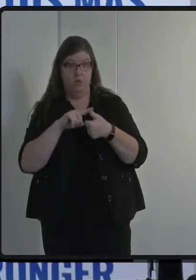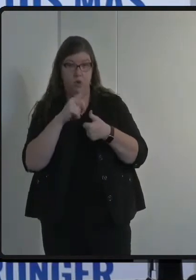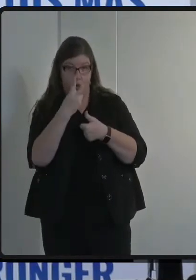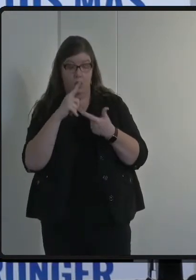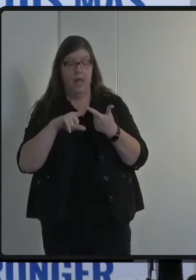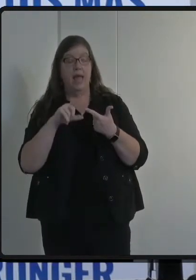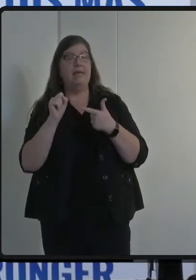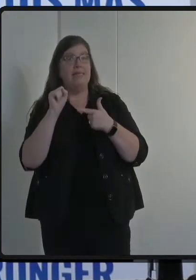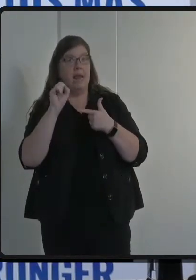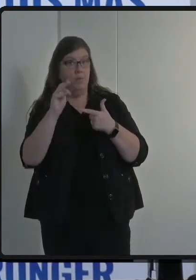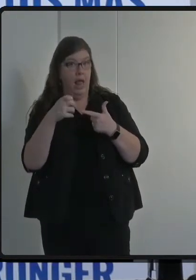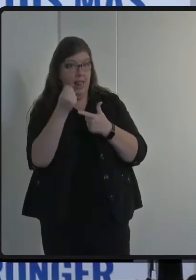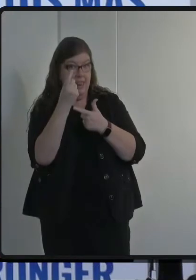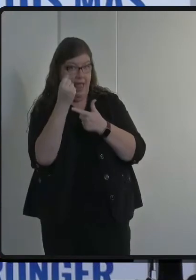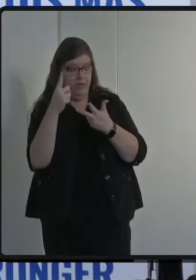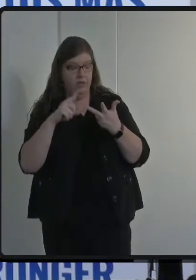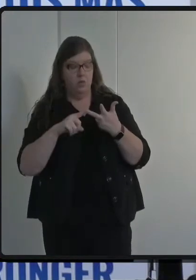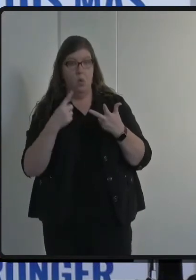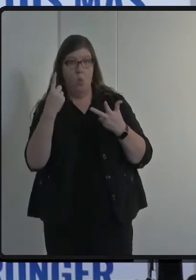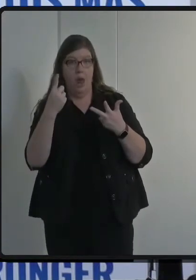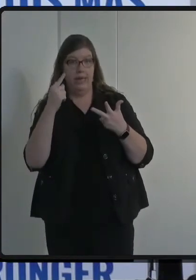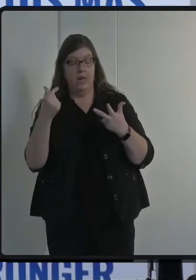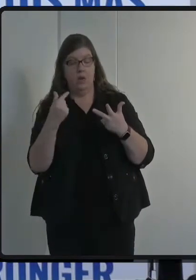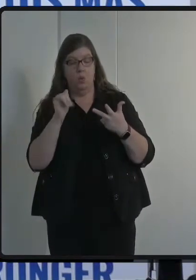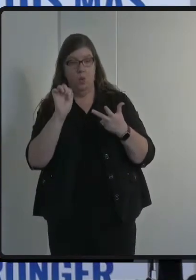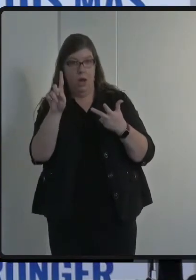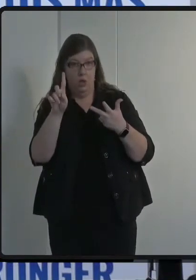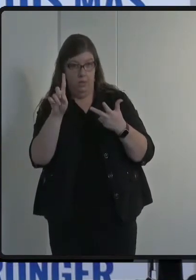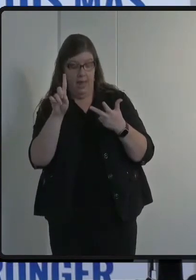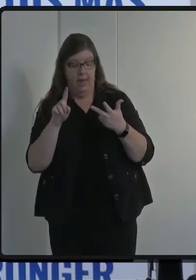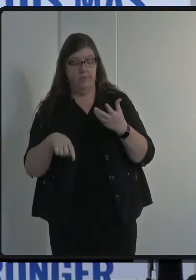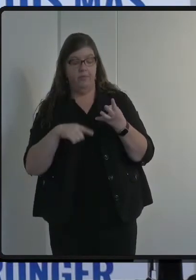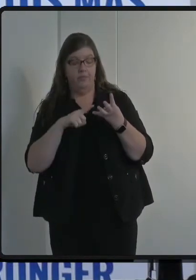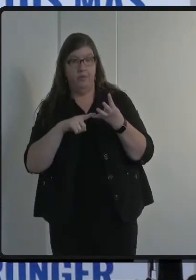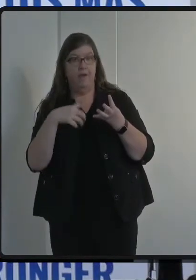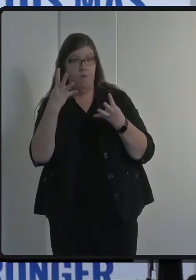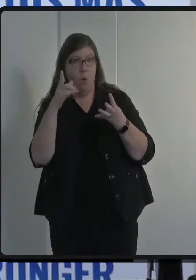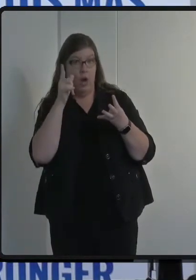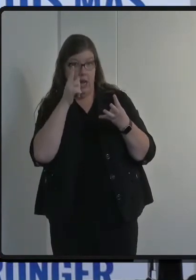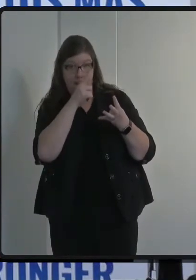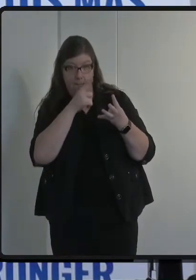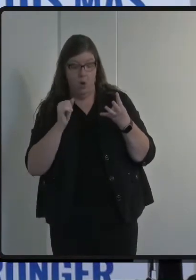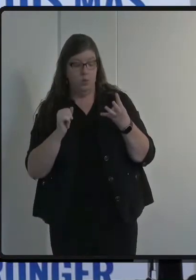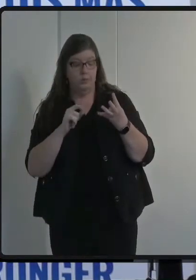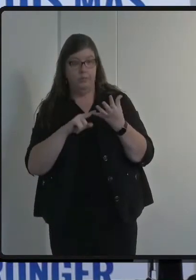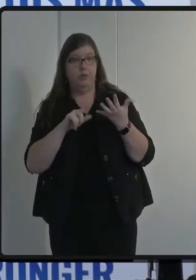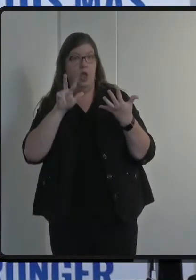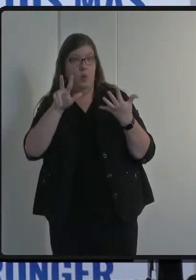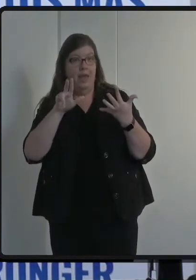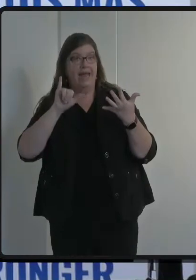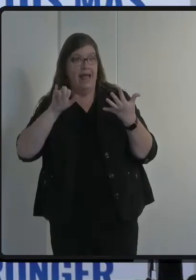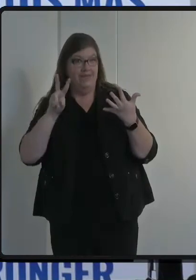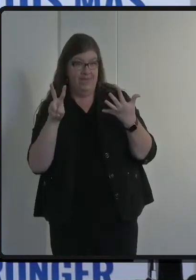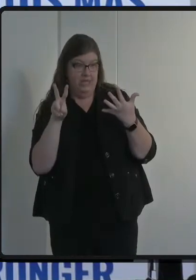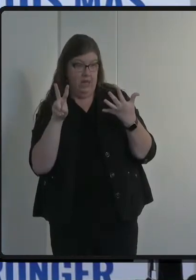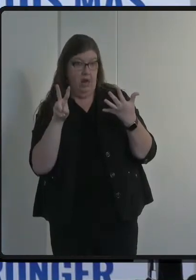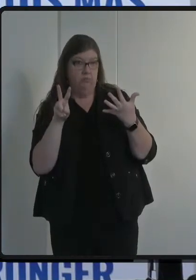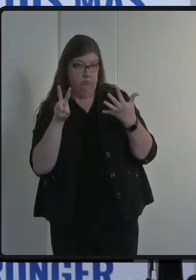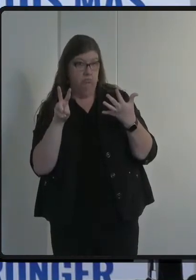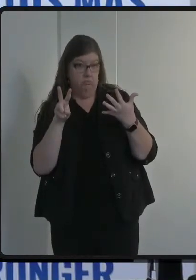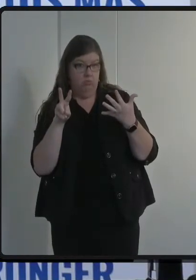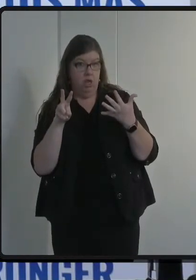Maria, 1 in Guadalupe, 4 in Lompoc, 3 in Isla Vista.